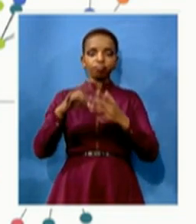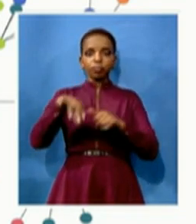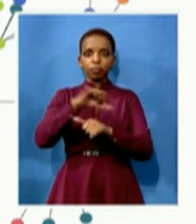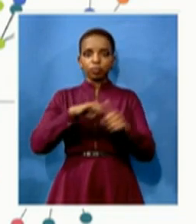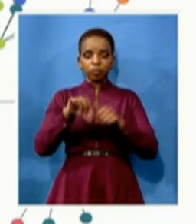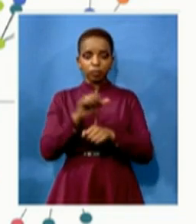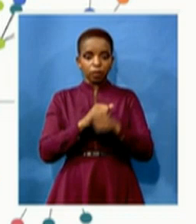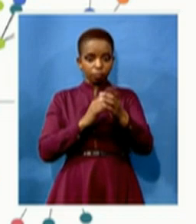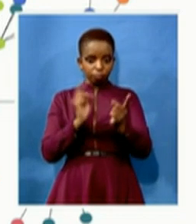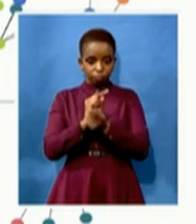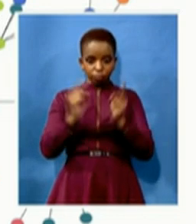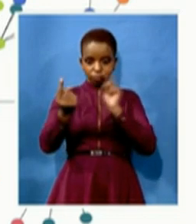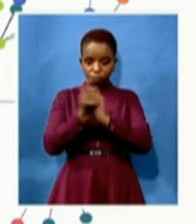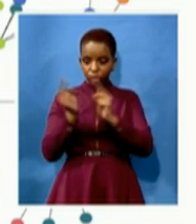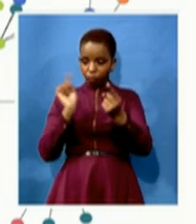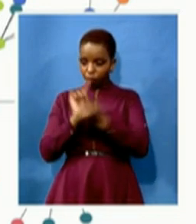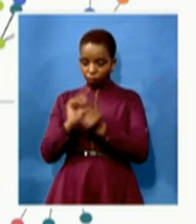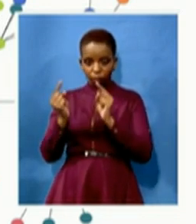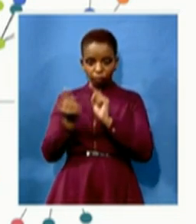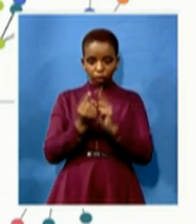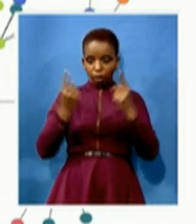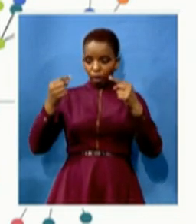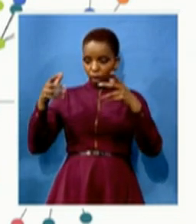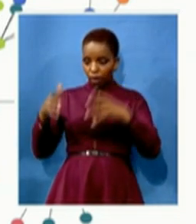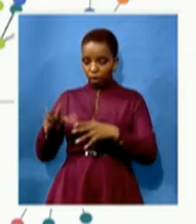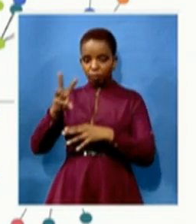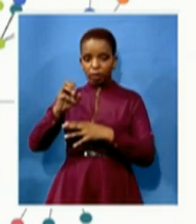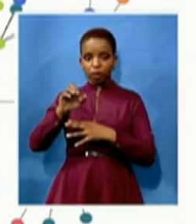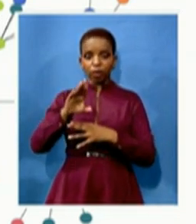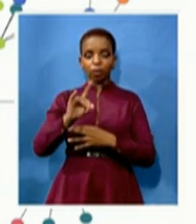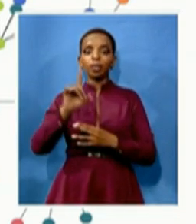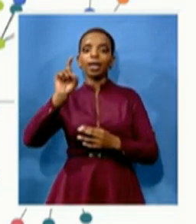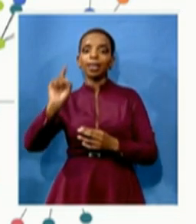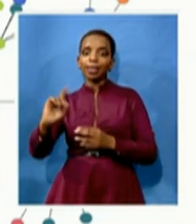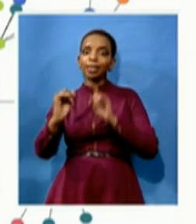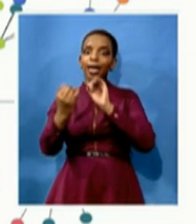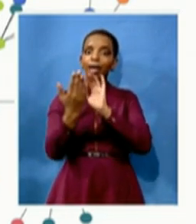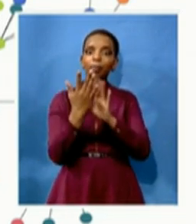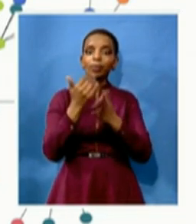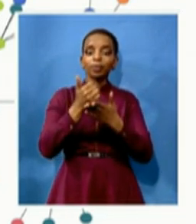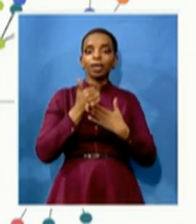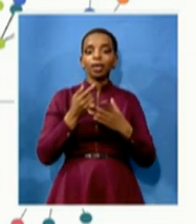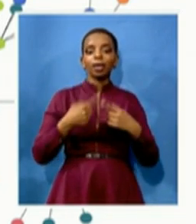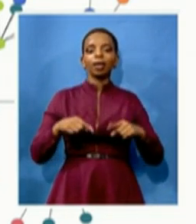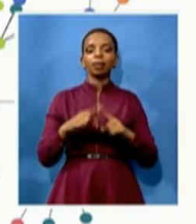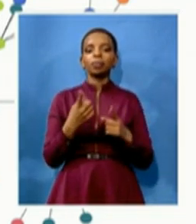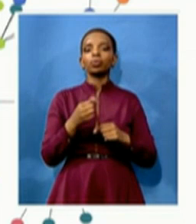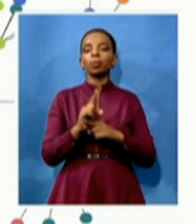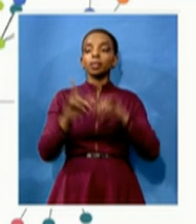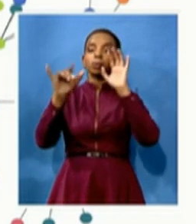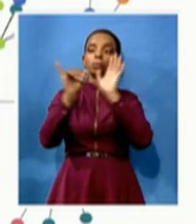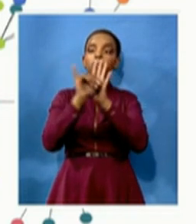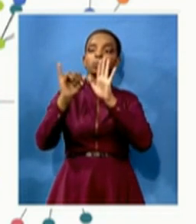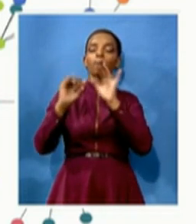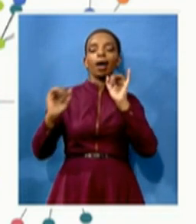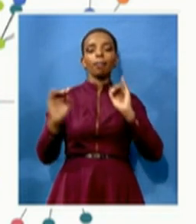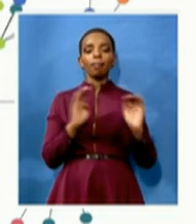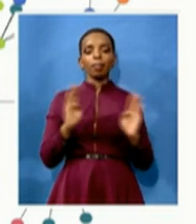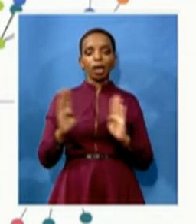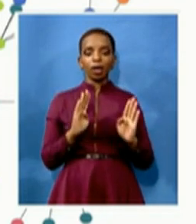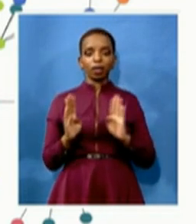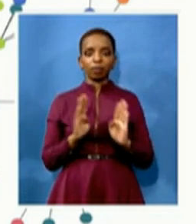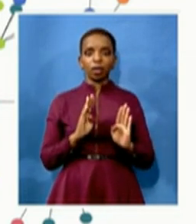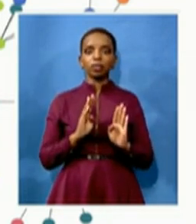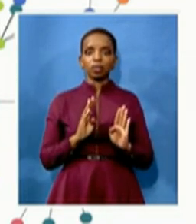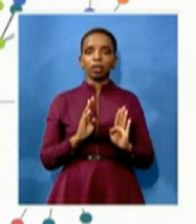this approach allows us to include explicit adaptive agent behavior. So in our model, for example, agents choose to self-isolate if they have been